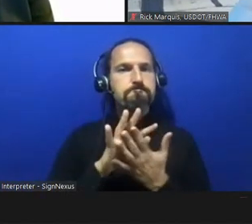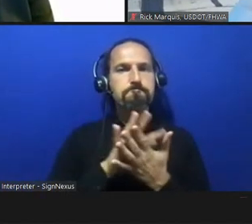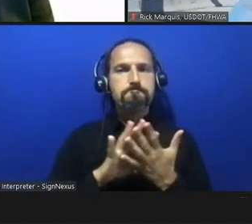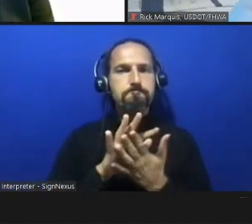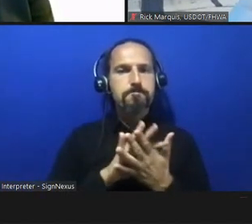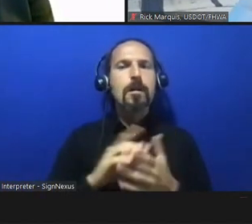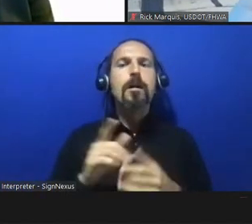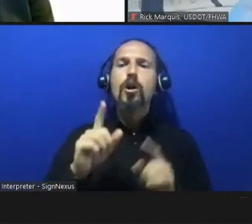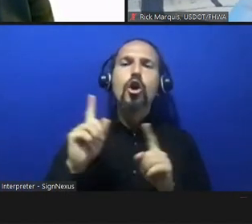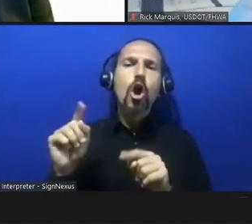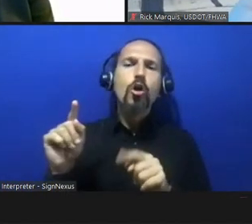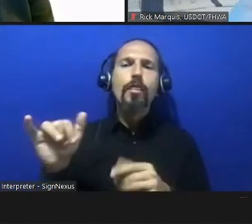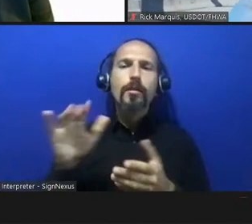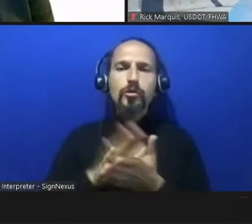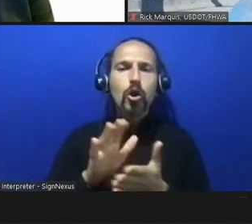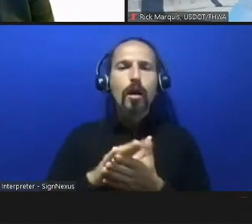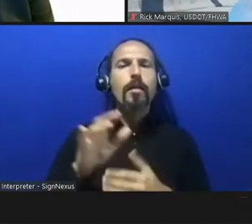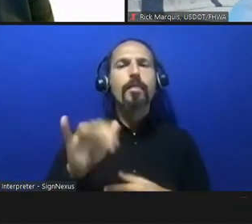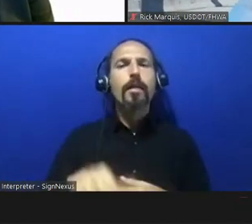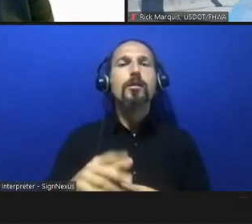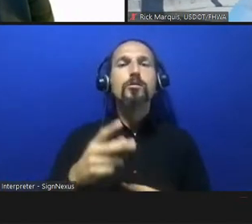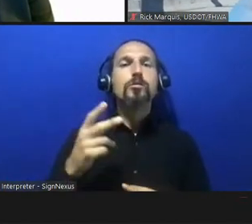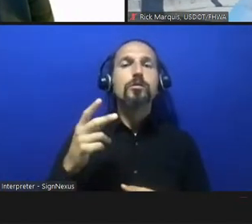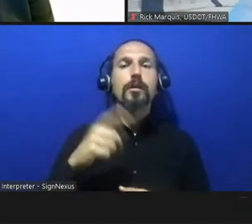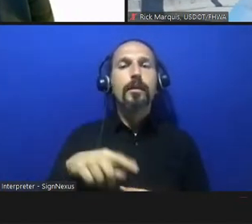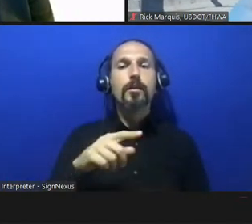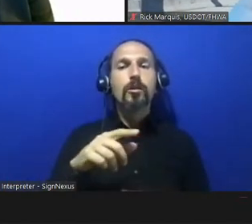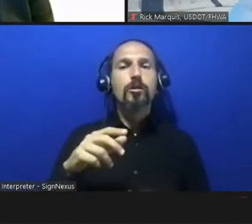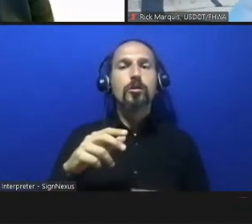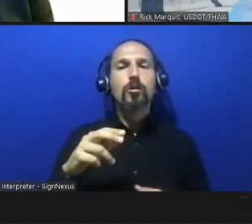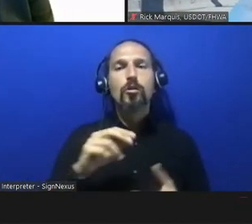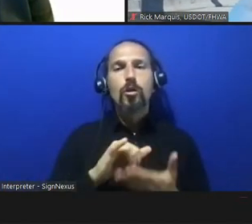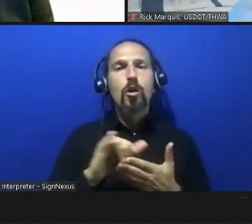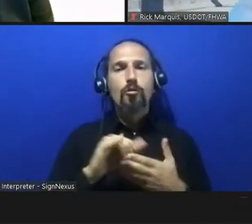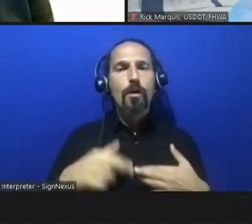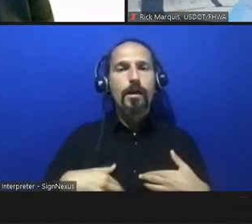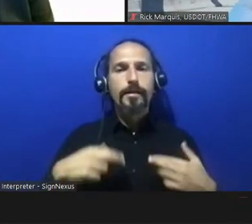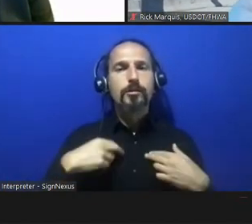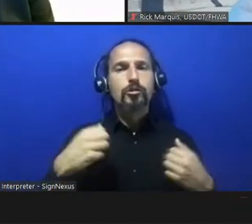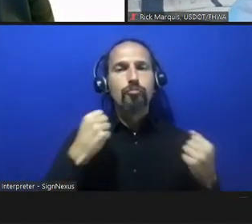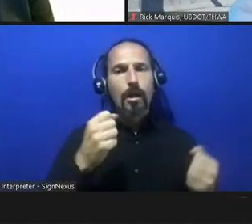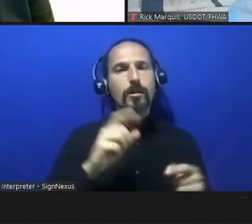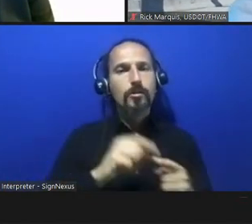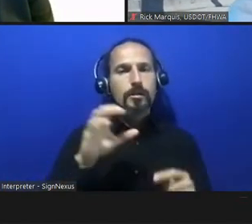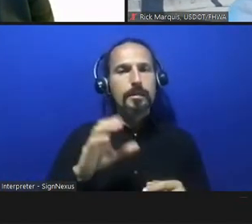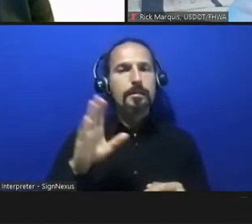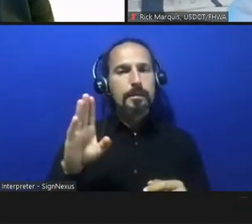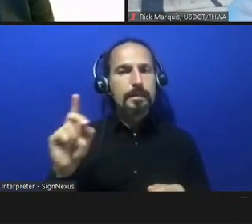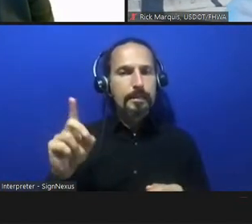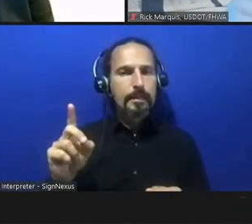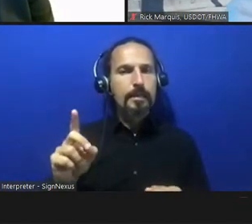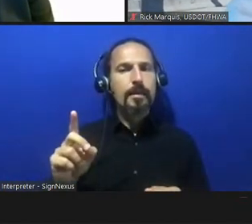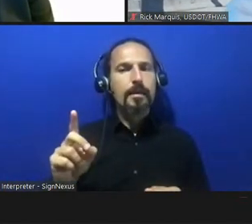go to school and only two to five percent of new york city residents drive a car into the central business district and drivers are on